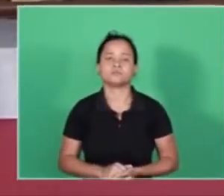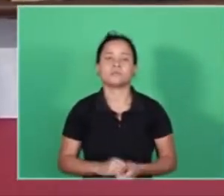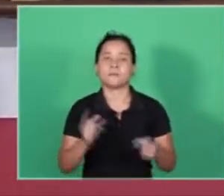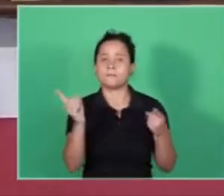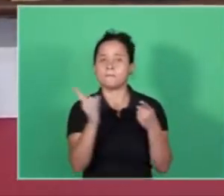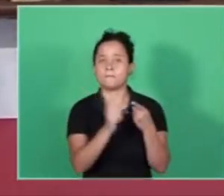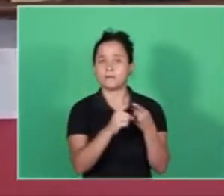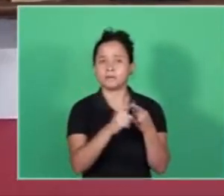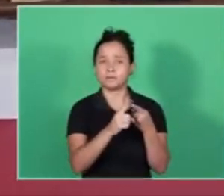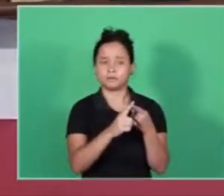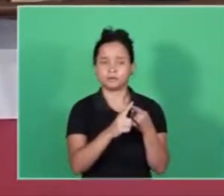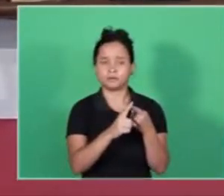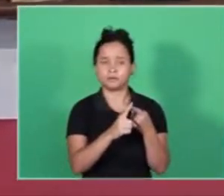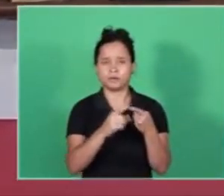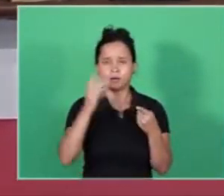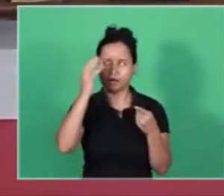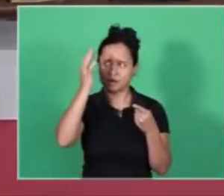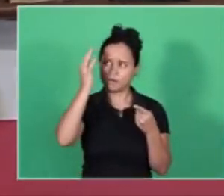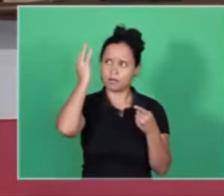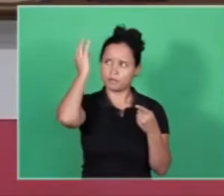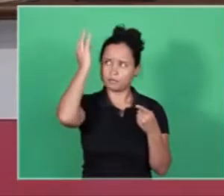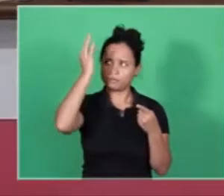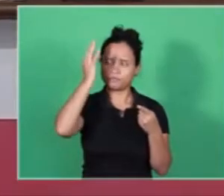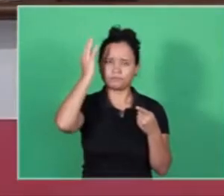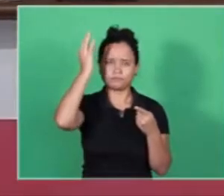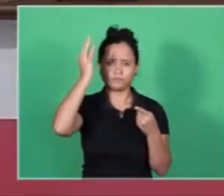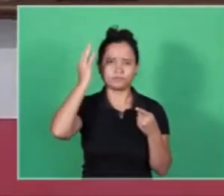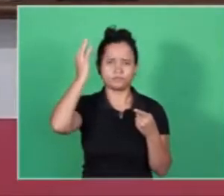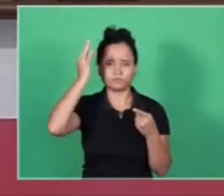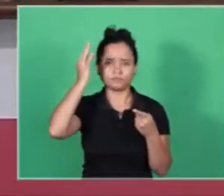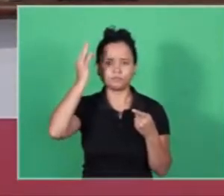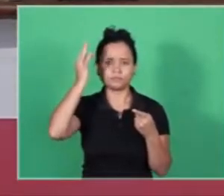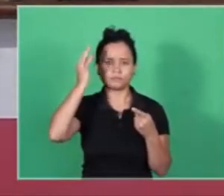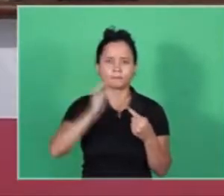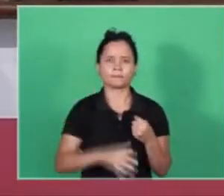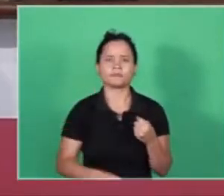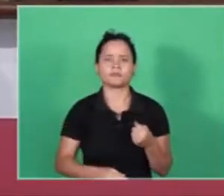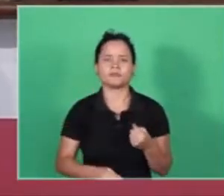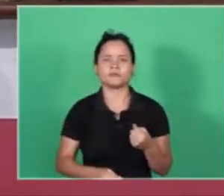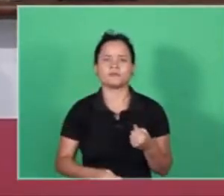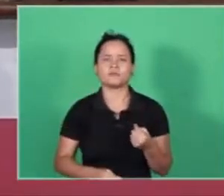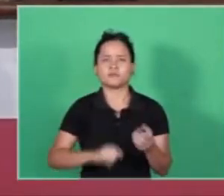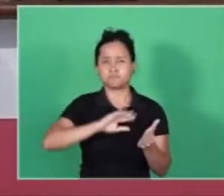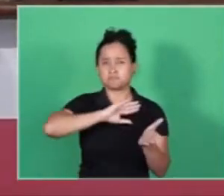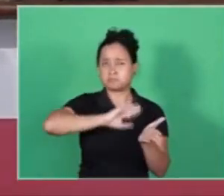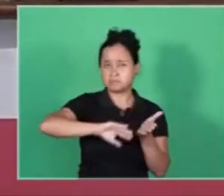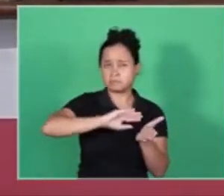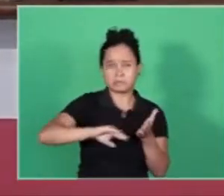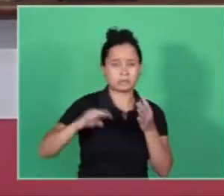He had to take away all of his philosophy from the patriots,